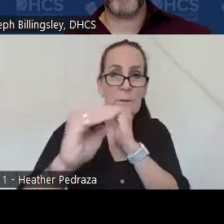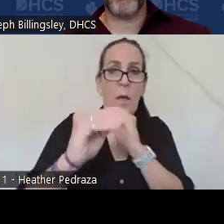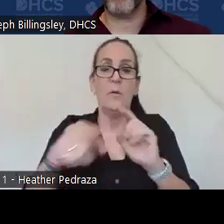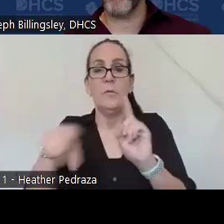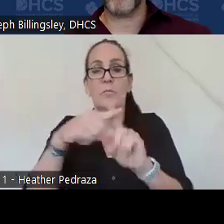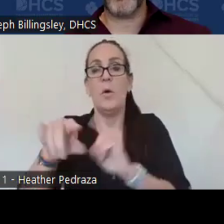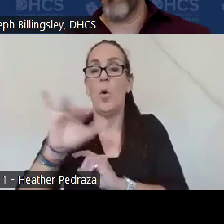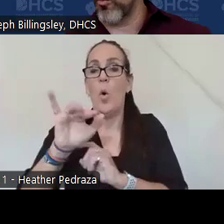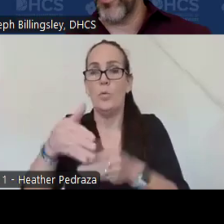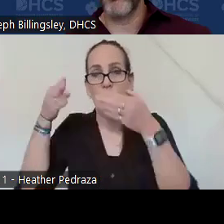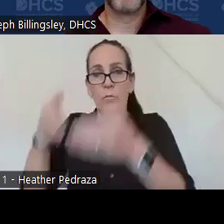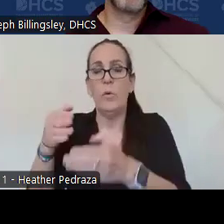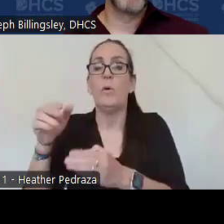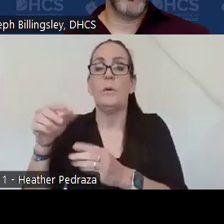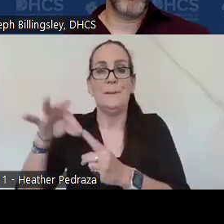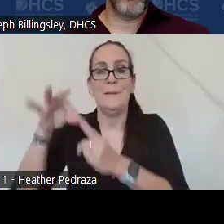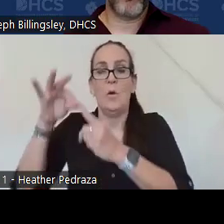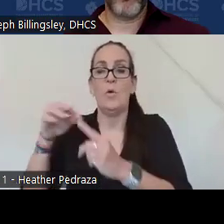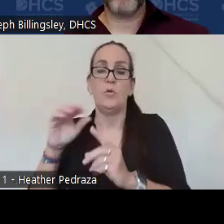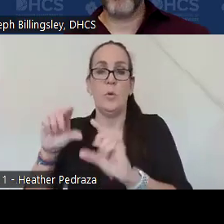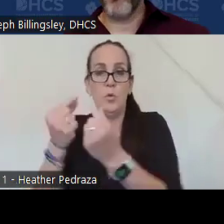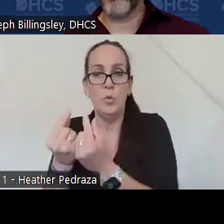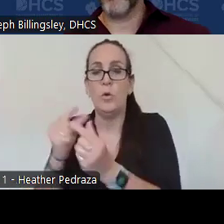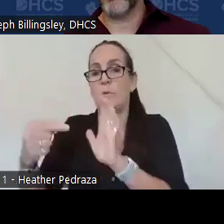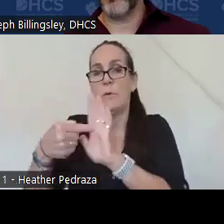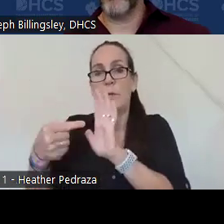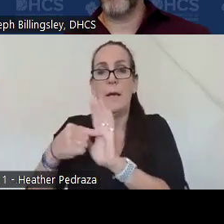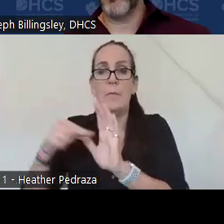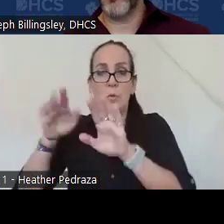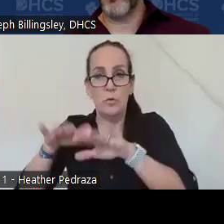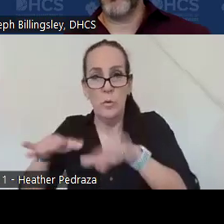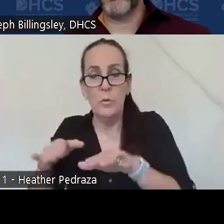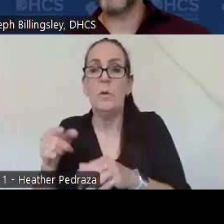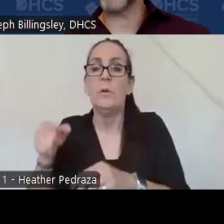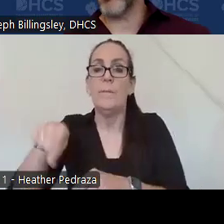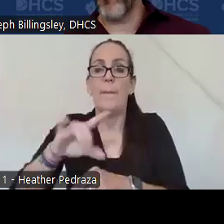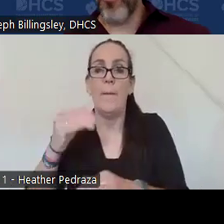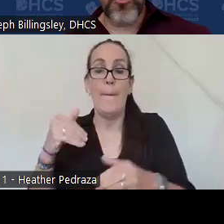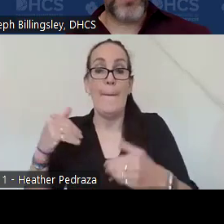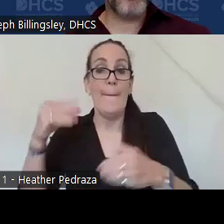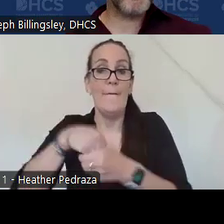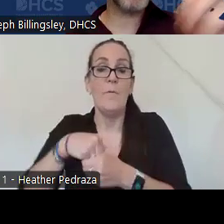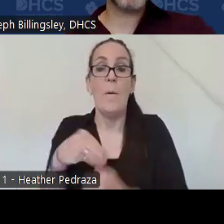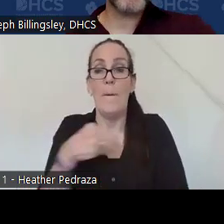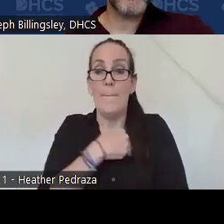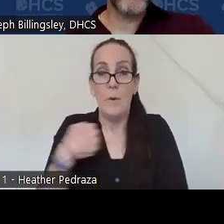specific populations, like children are members in the Medi-Cal waiver